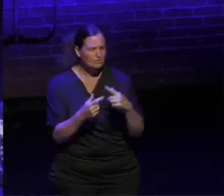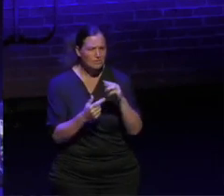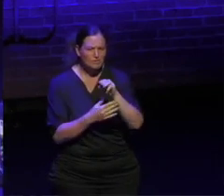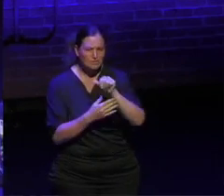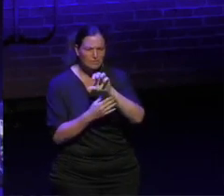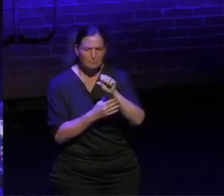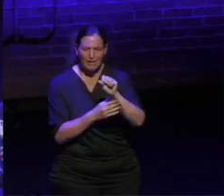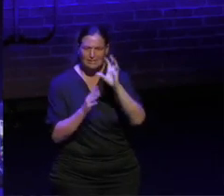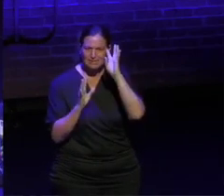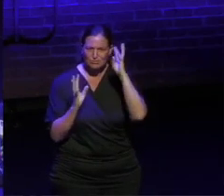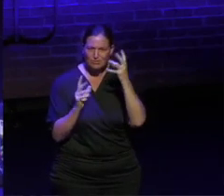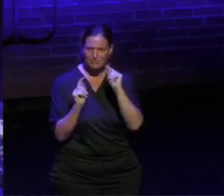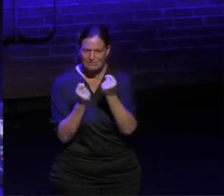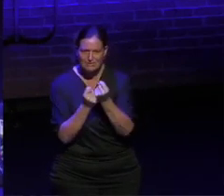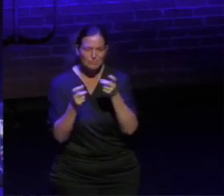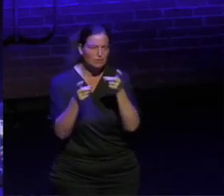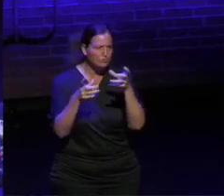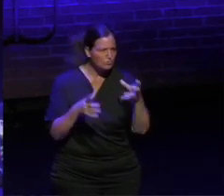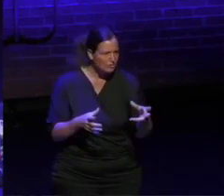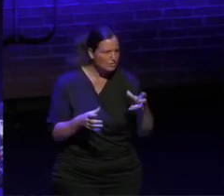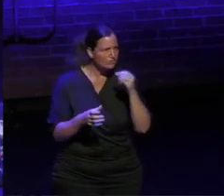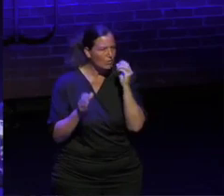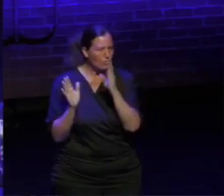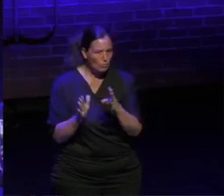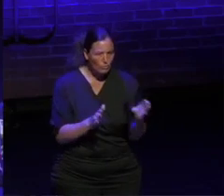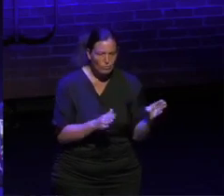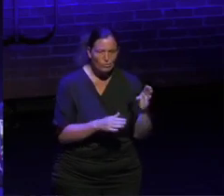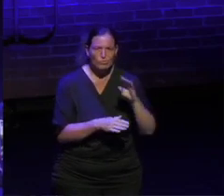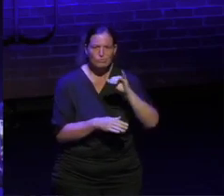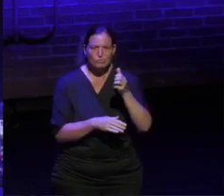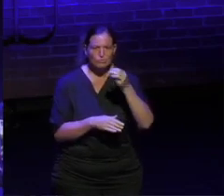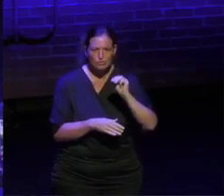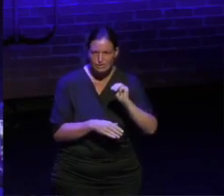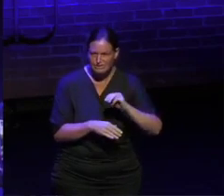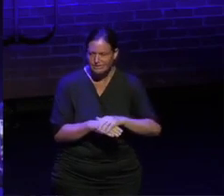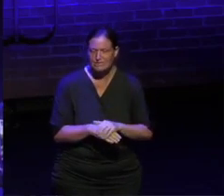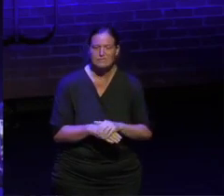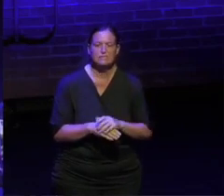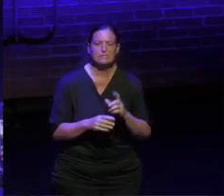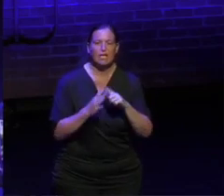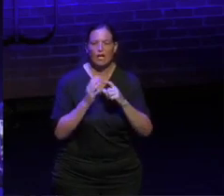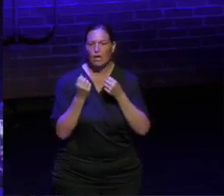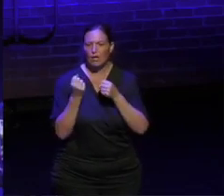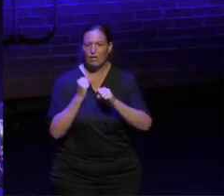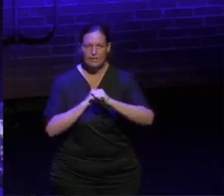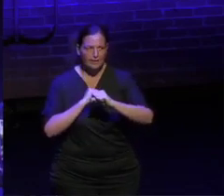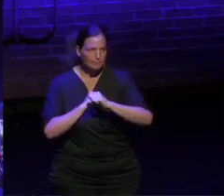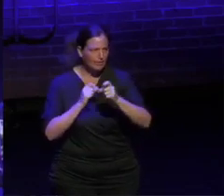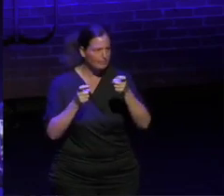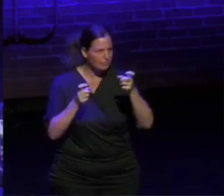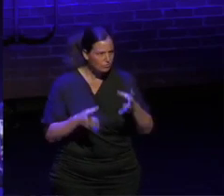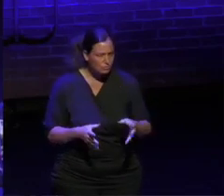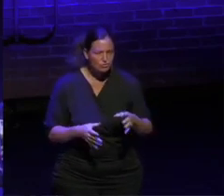Creative team, our Director of Engagement and Organizing, G.V. Quach, our campaign manager, Karen